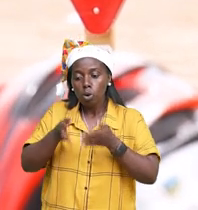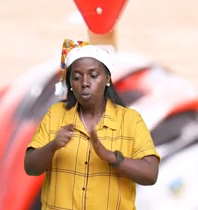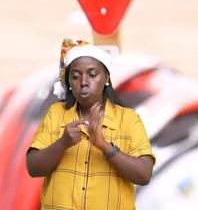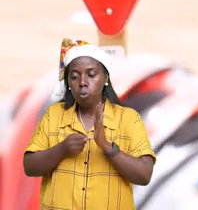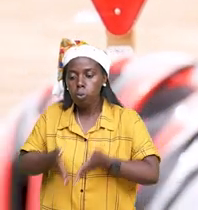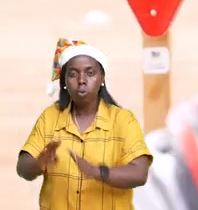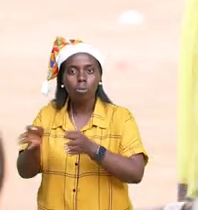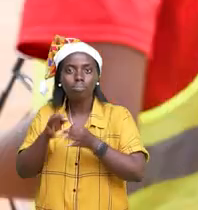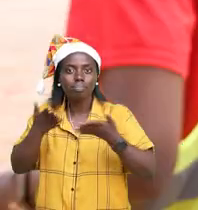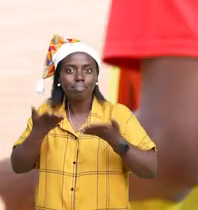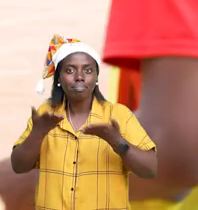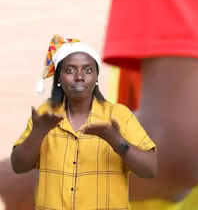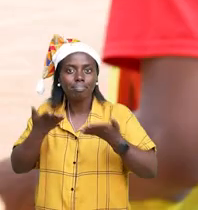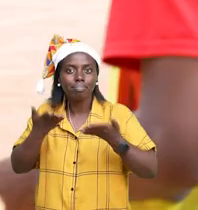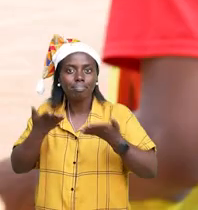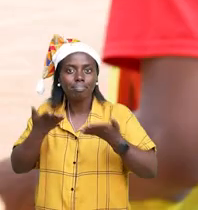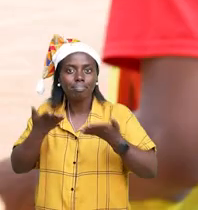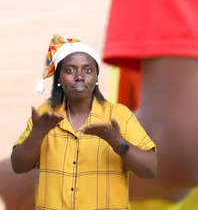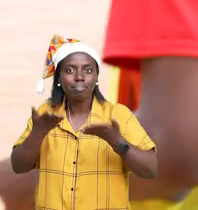signs. Come with me.